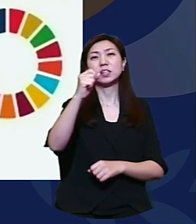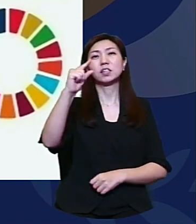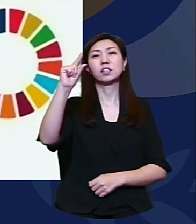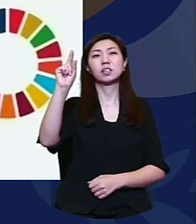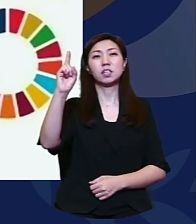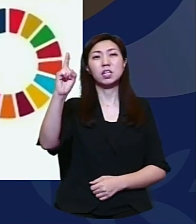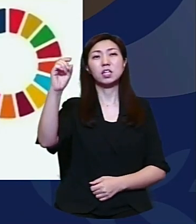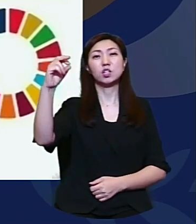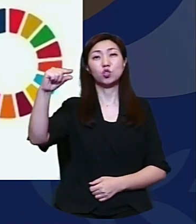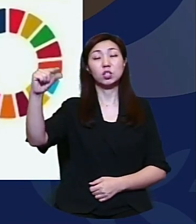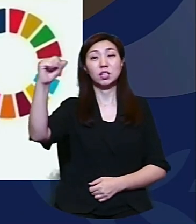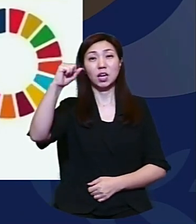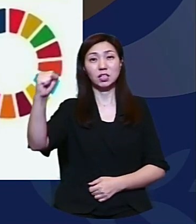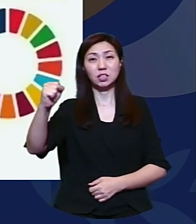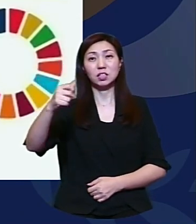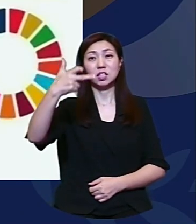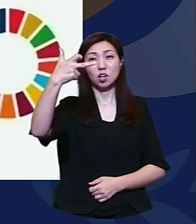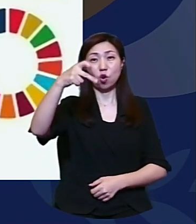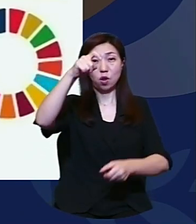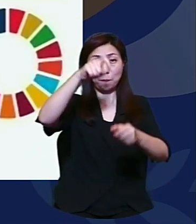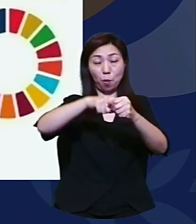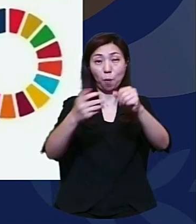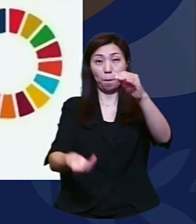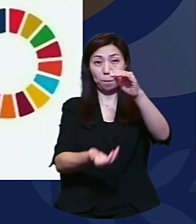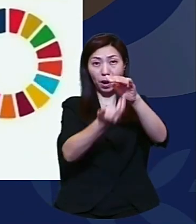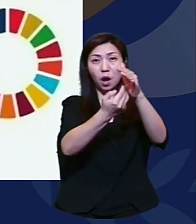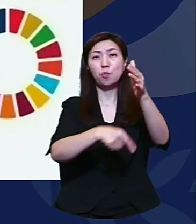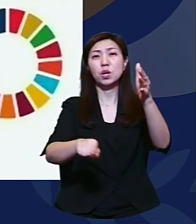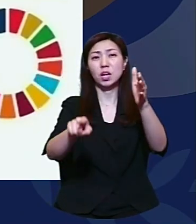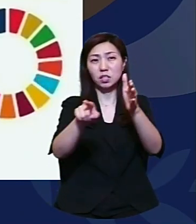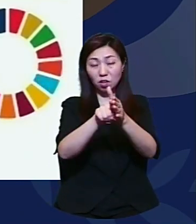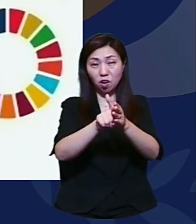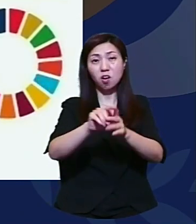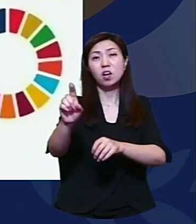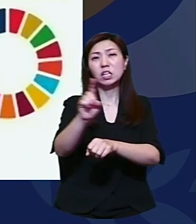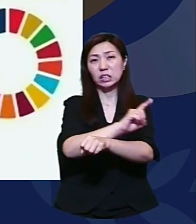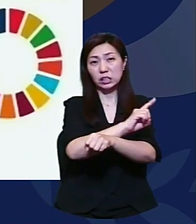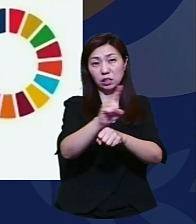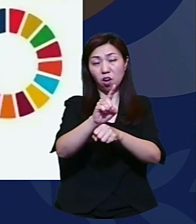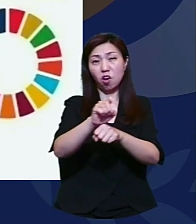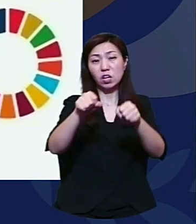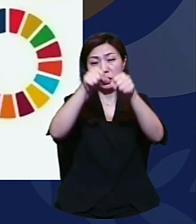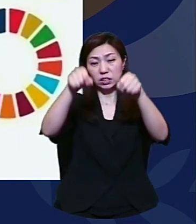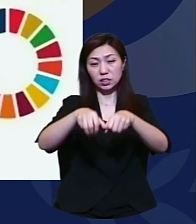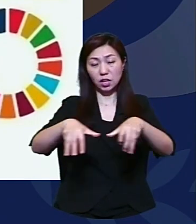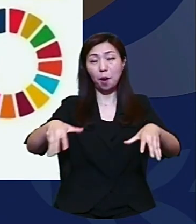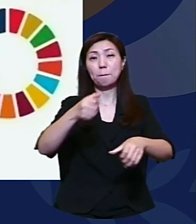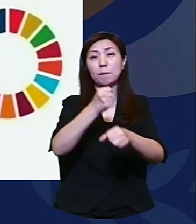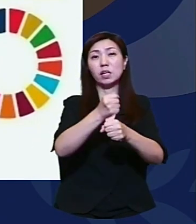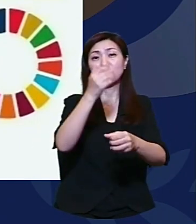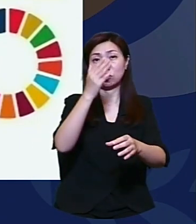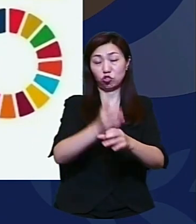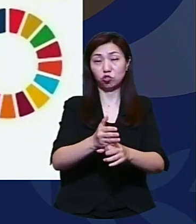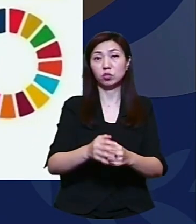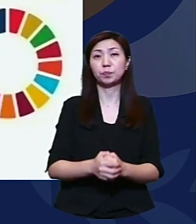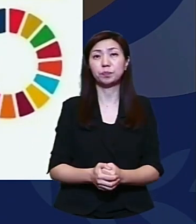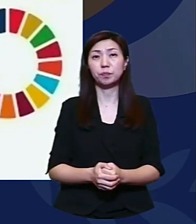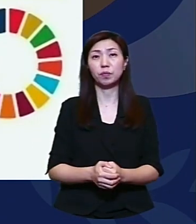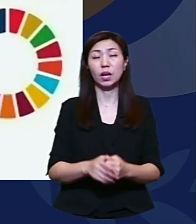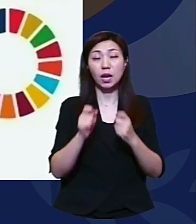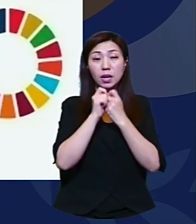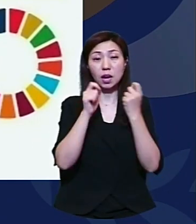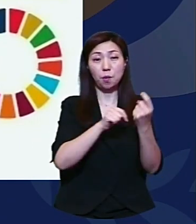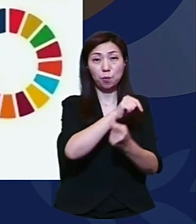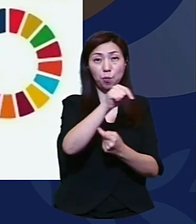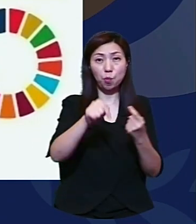and very closely related is the regulatory reform that's needed. Countries need to do